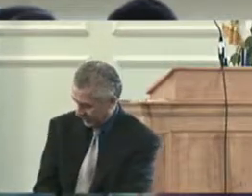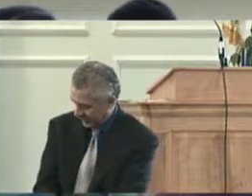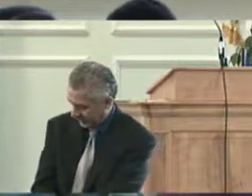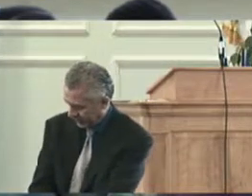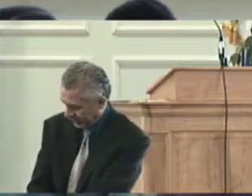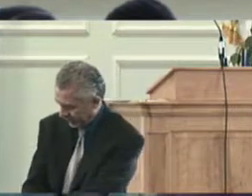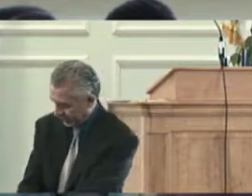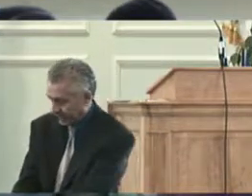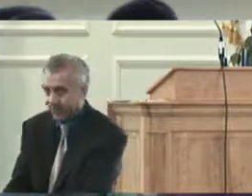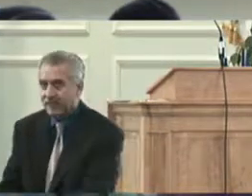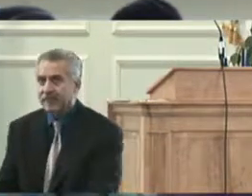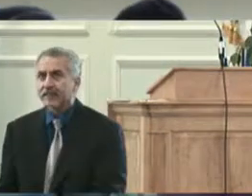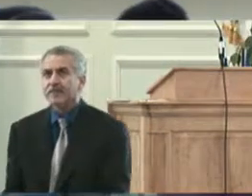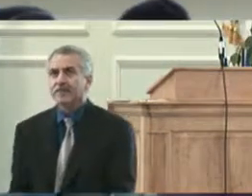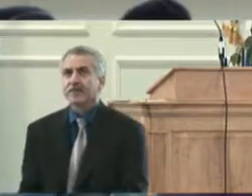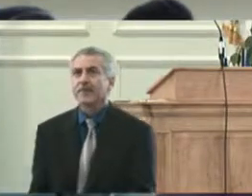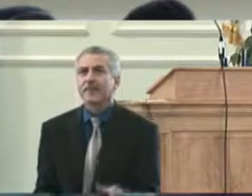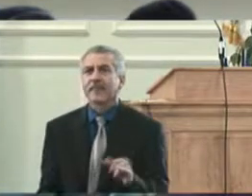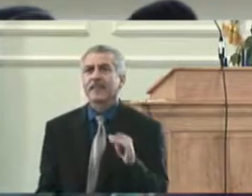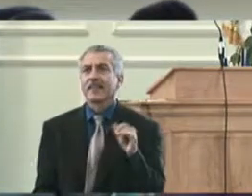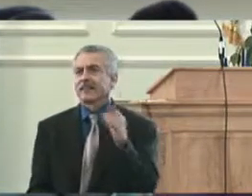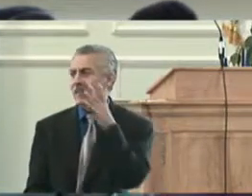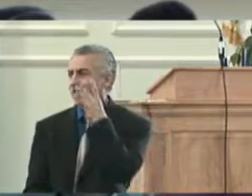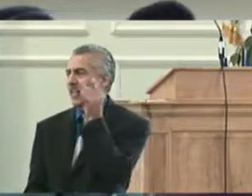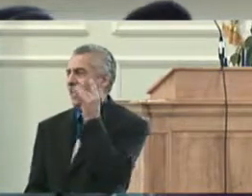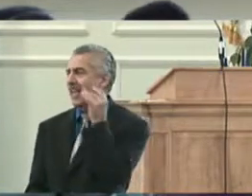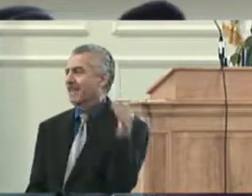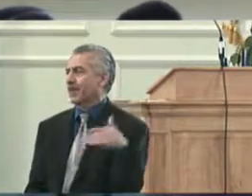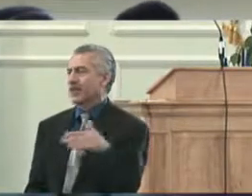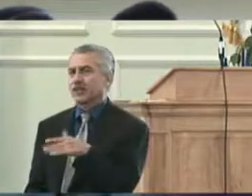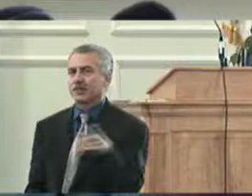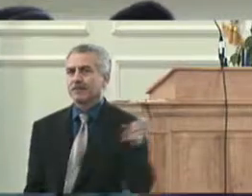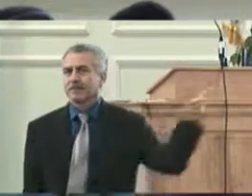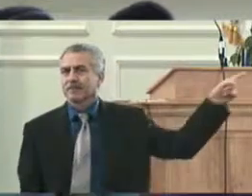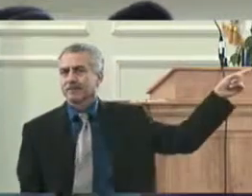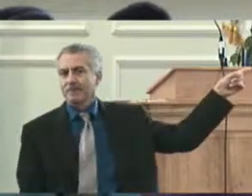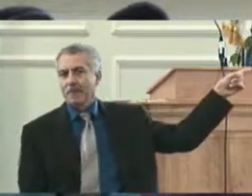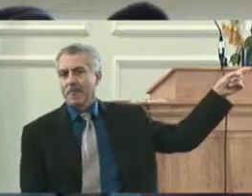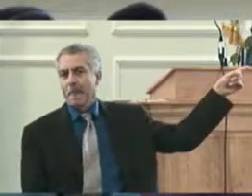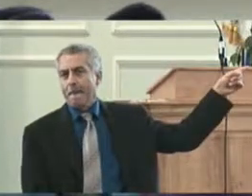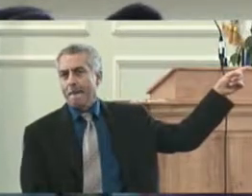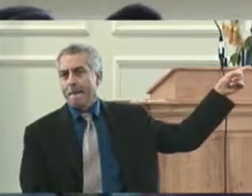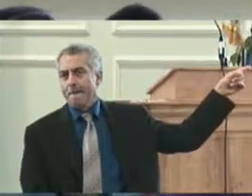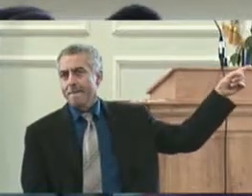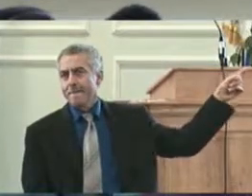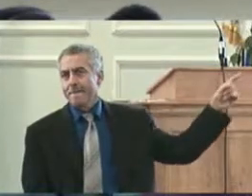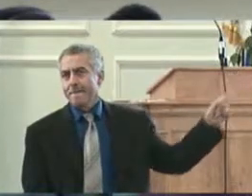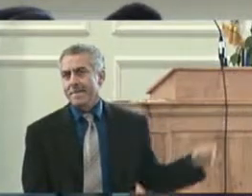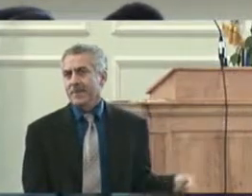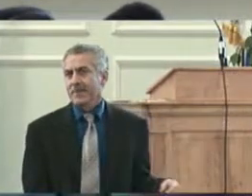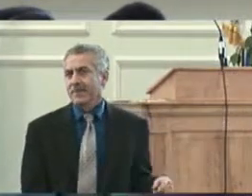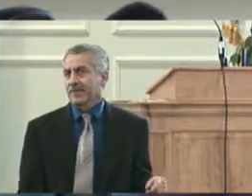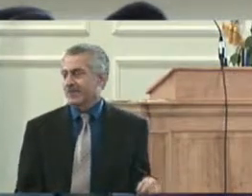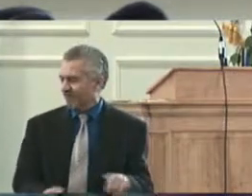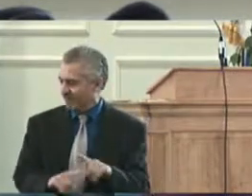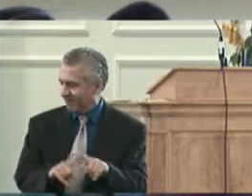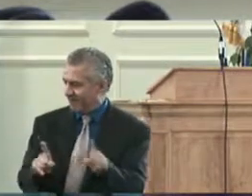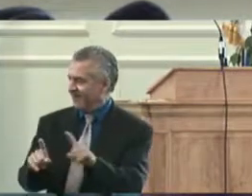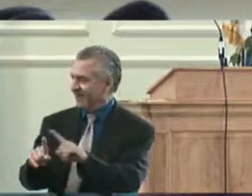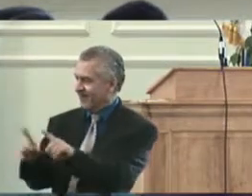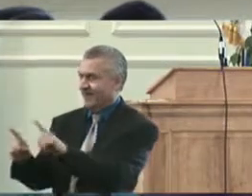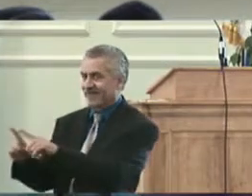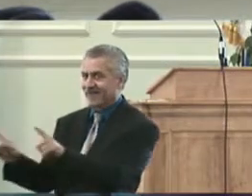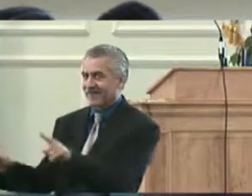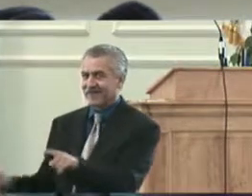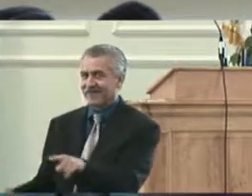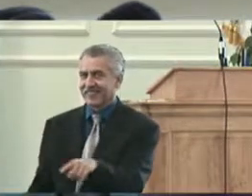which is the catfish. There it is. Now, keep in mind, not all ponds have the same creatures. How about the